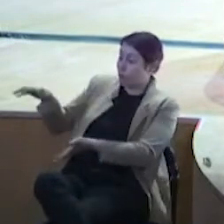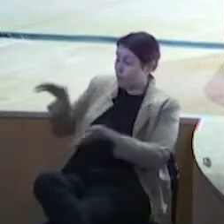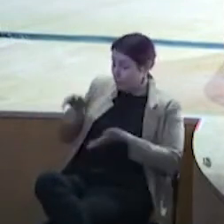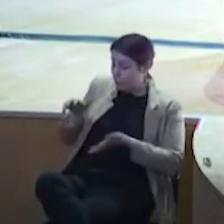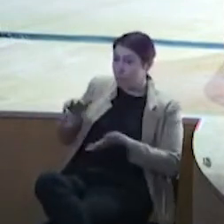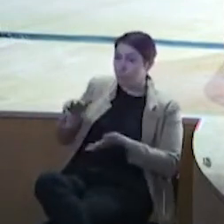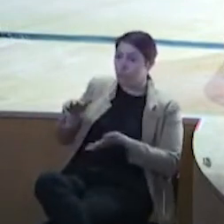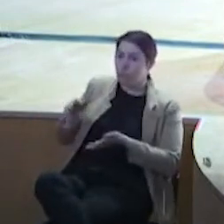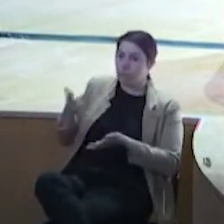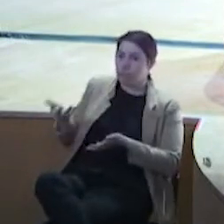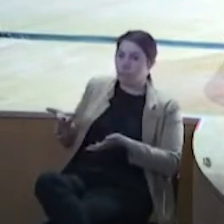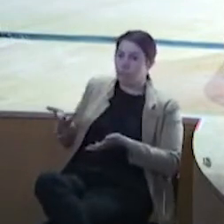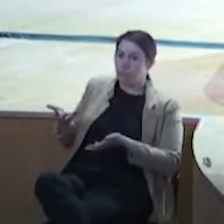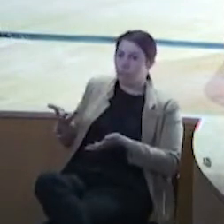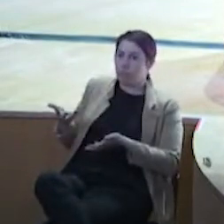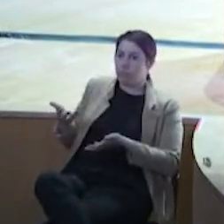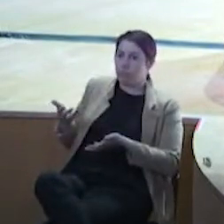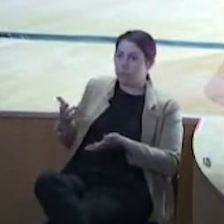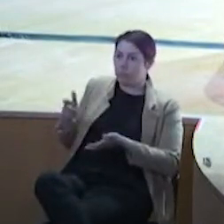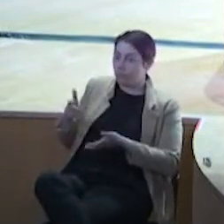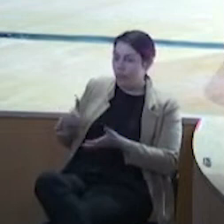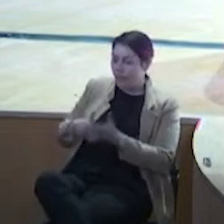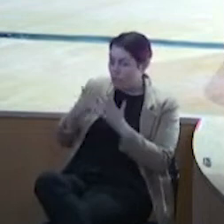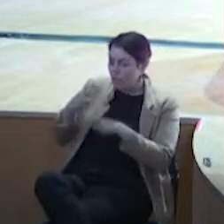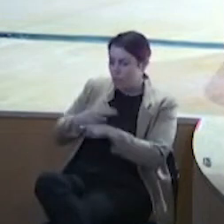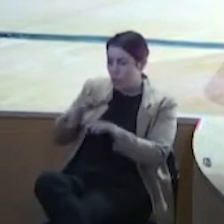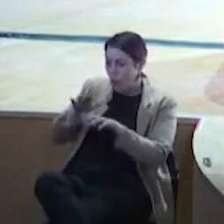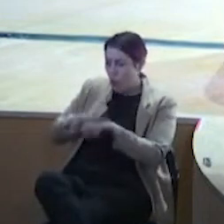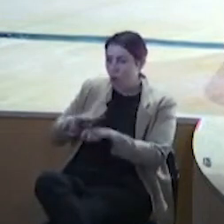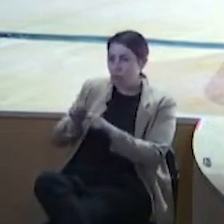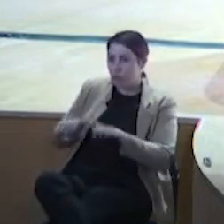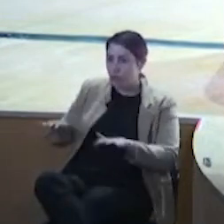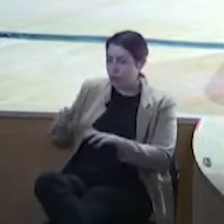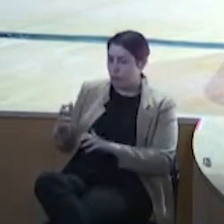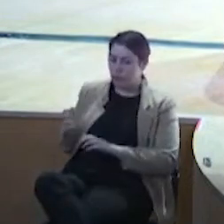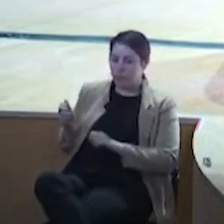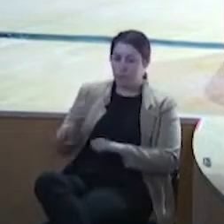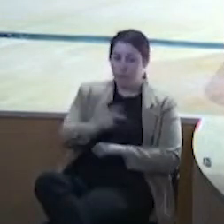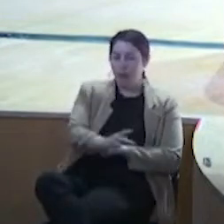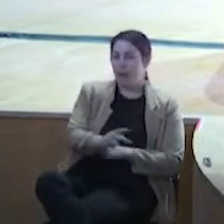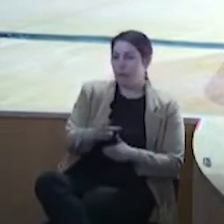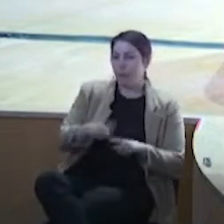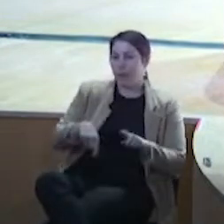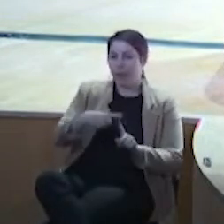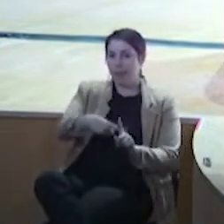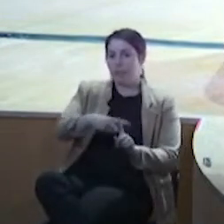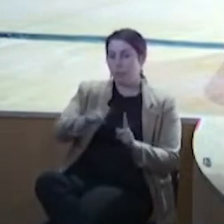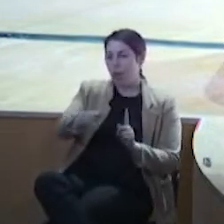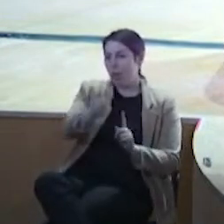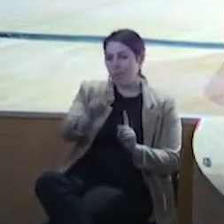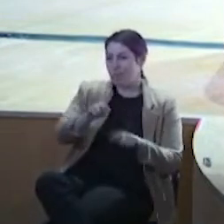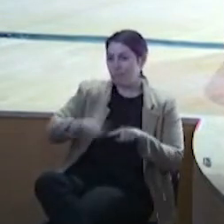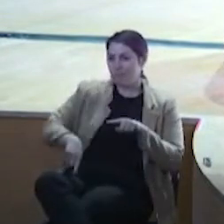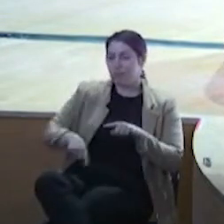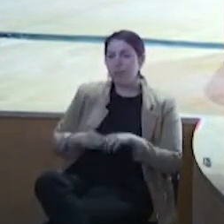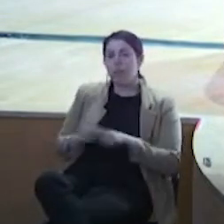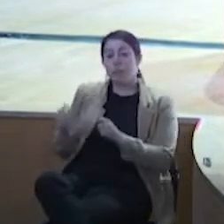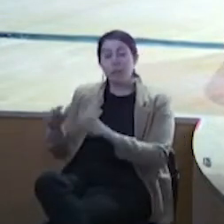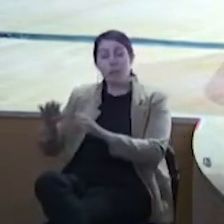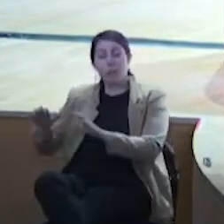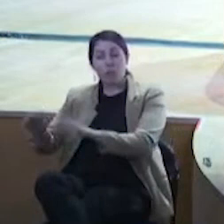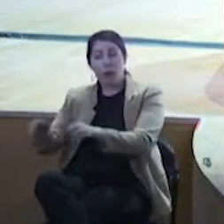it on our reservation. Most of their tribes and their water settlements in their